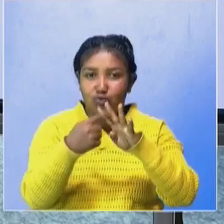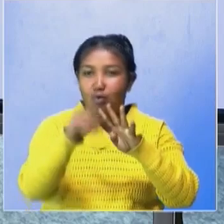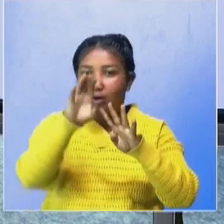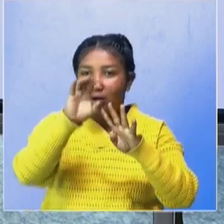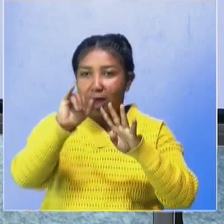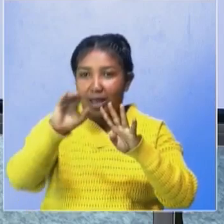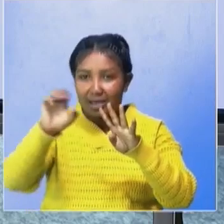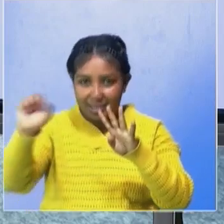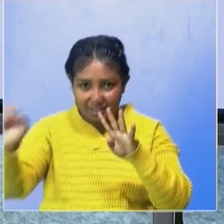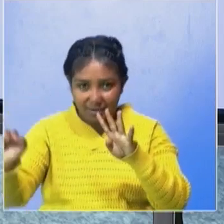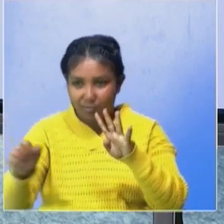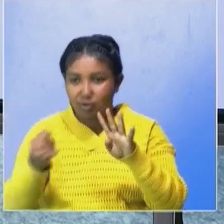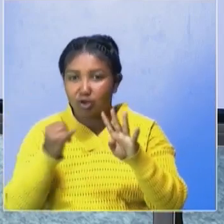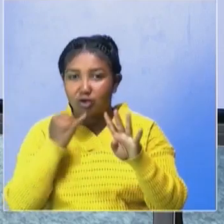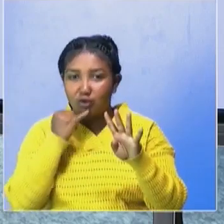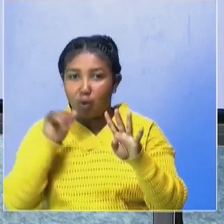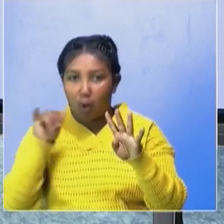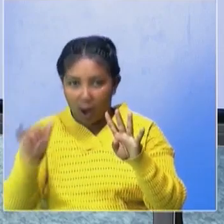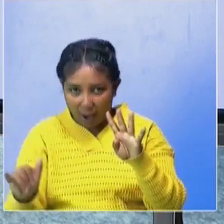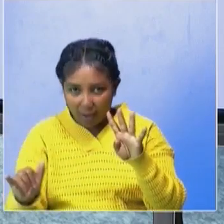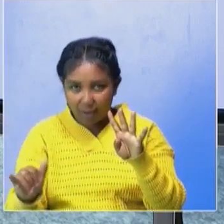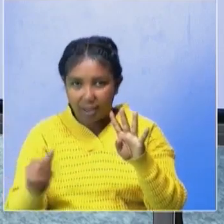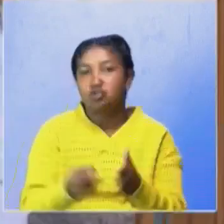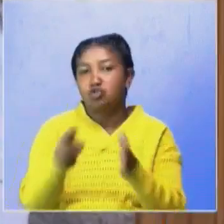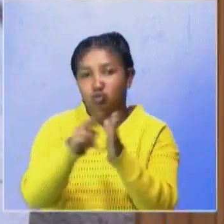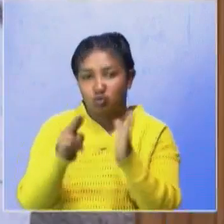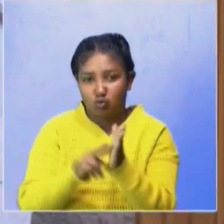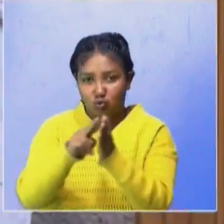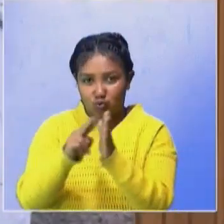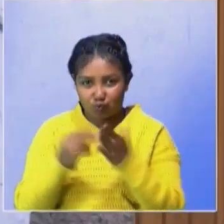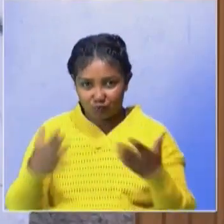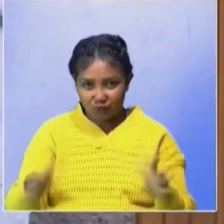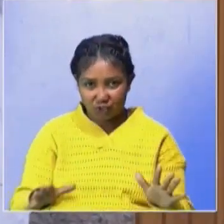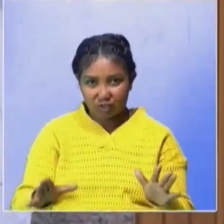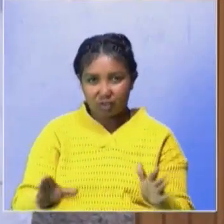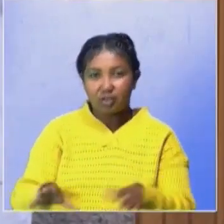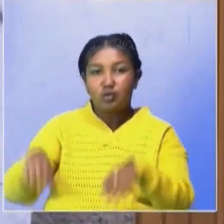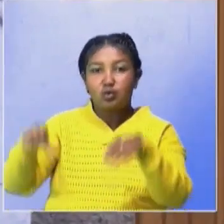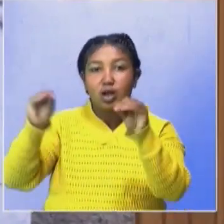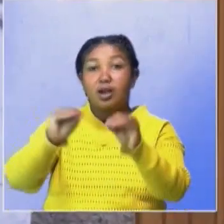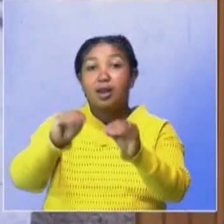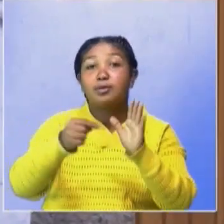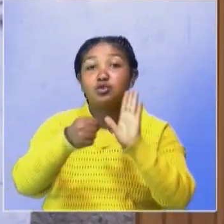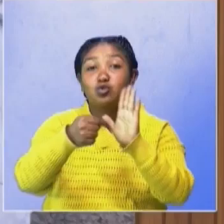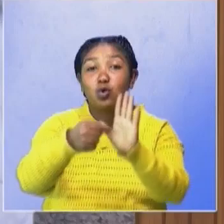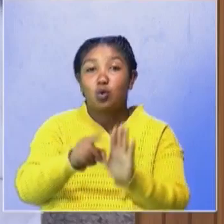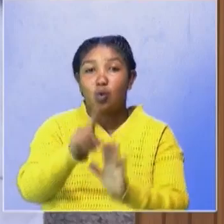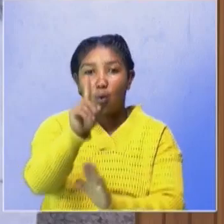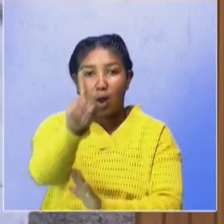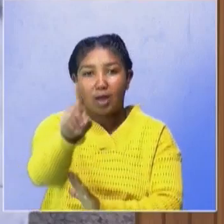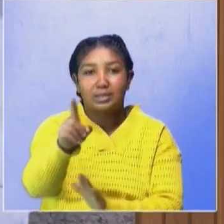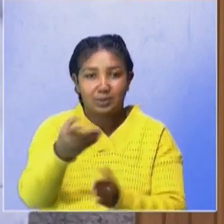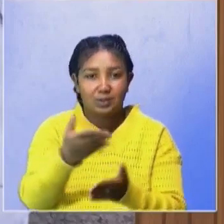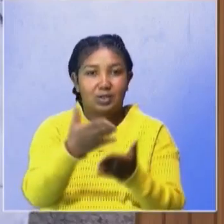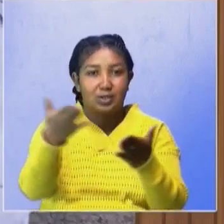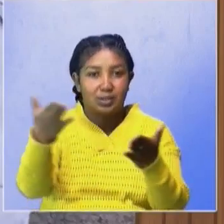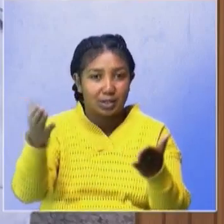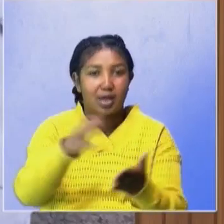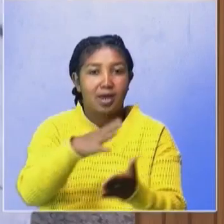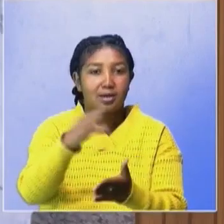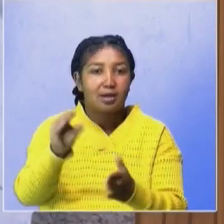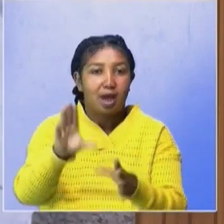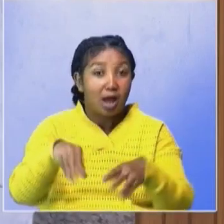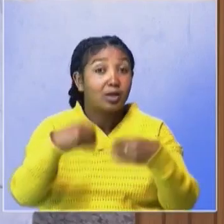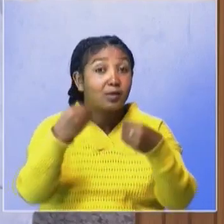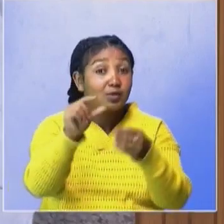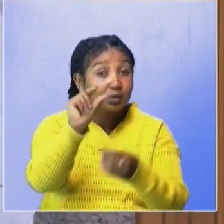IES, ending with Y, like study and try to. Students, let me show you one thing and I'll